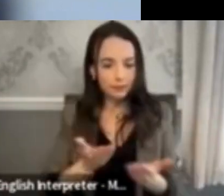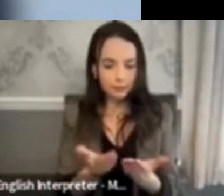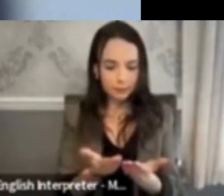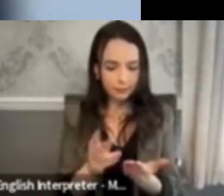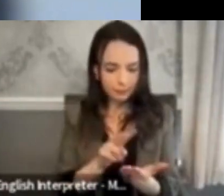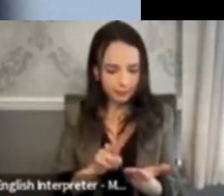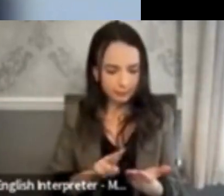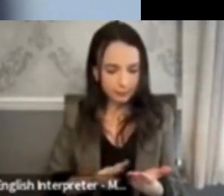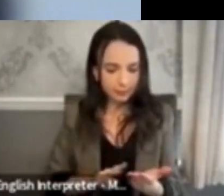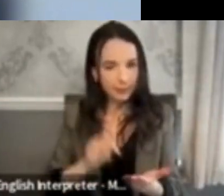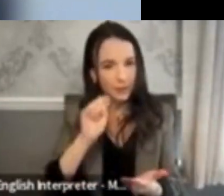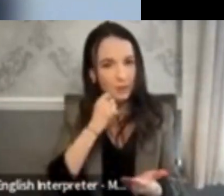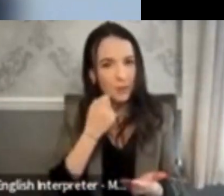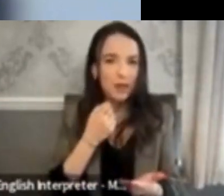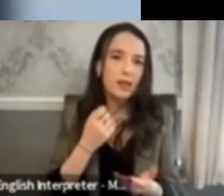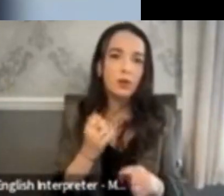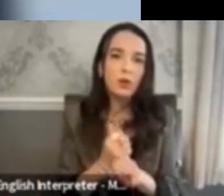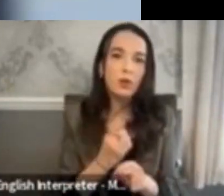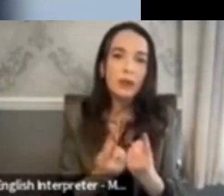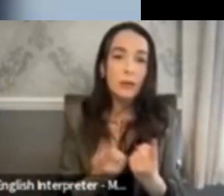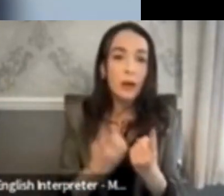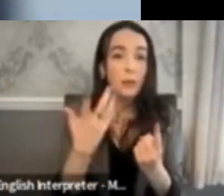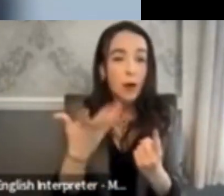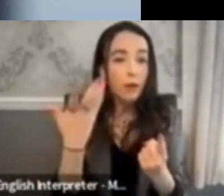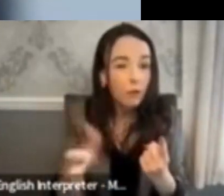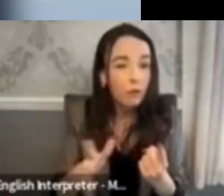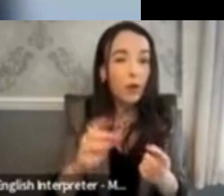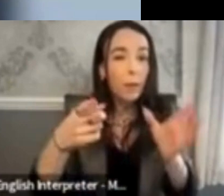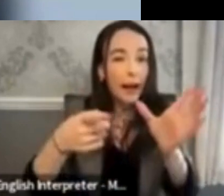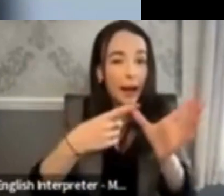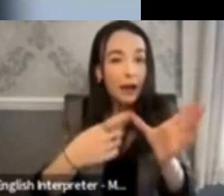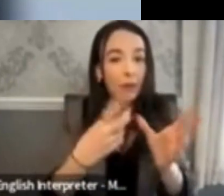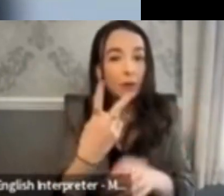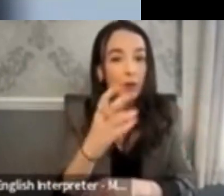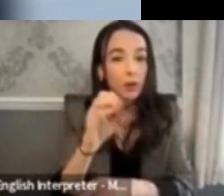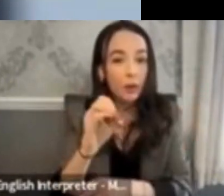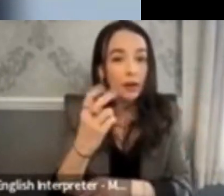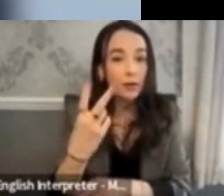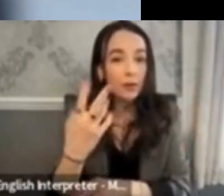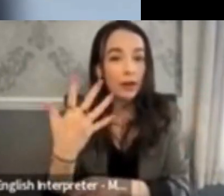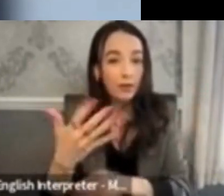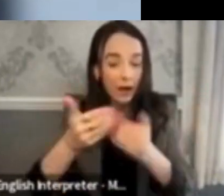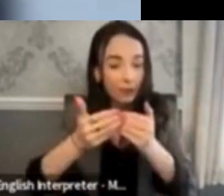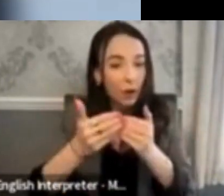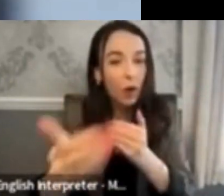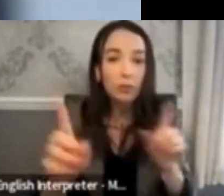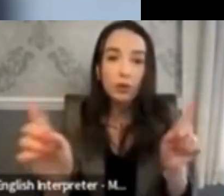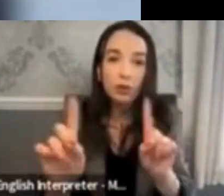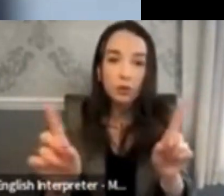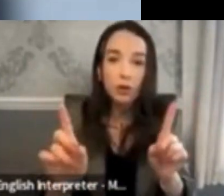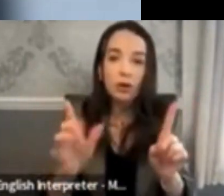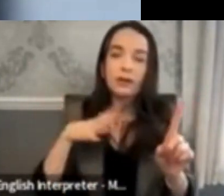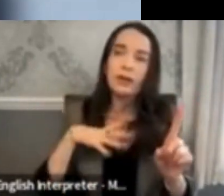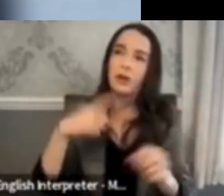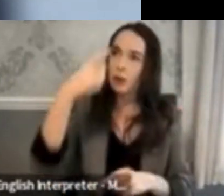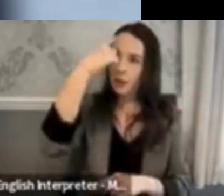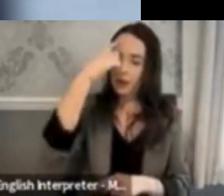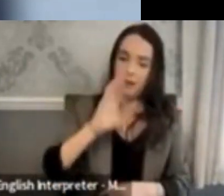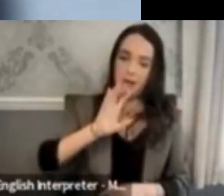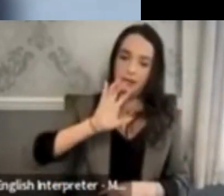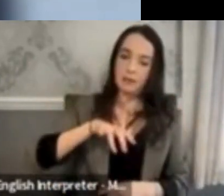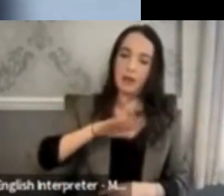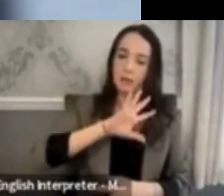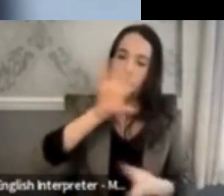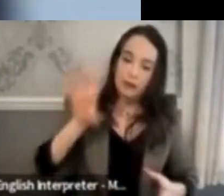25 onwards? And in that regard, we need to consider too the department's overall approach to LA